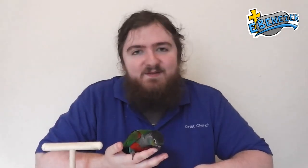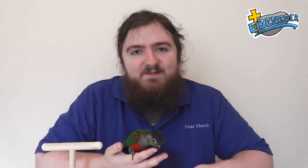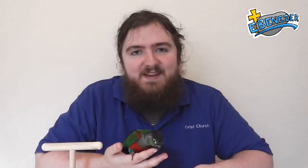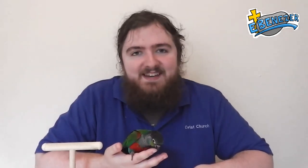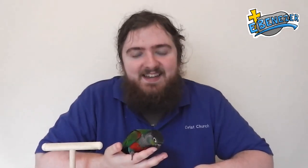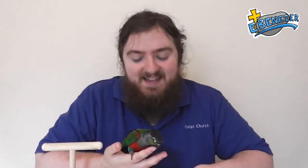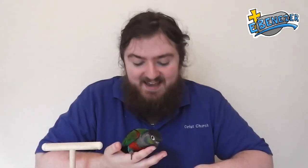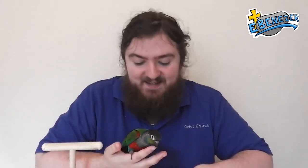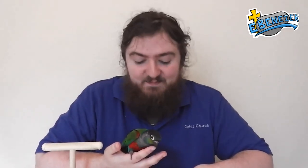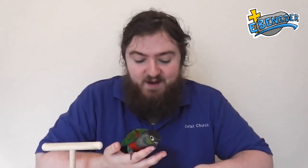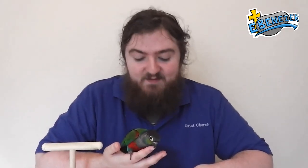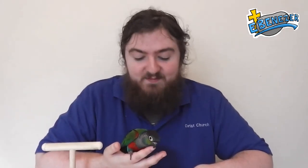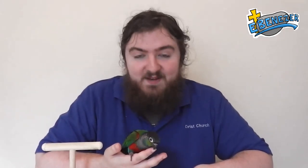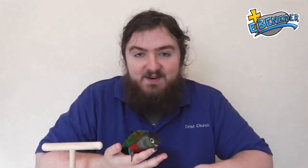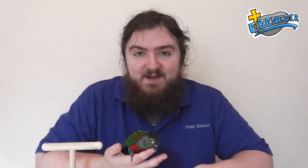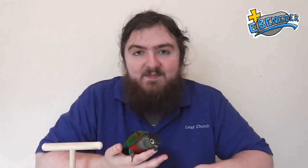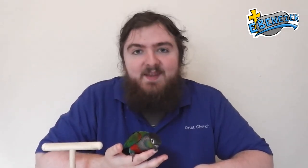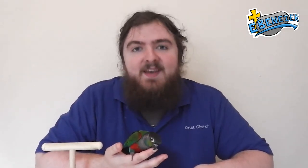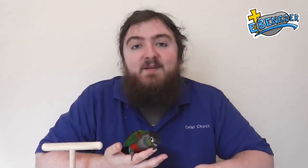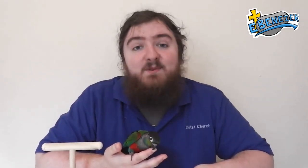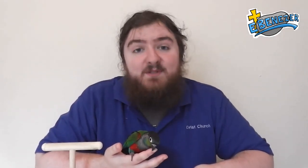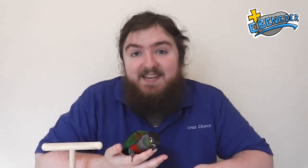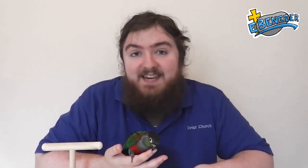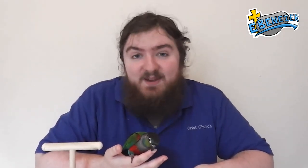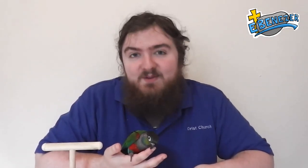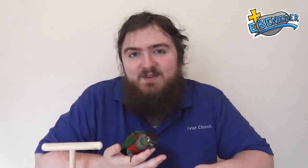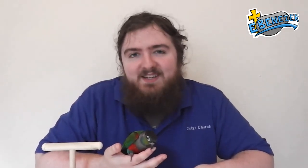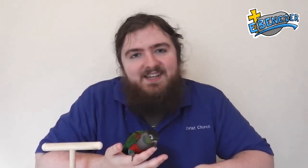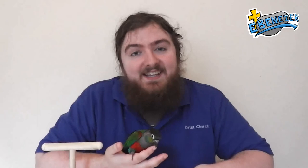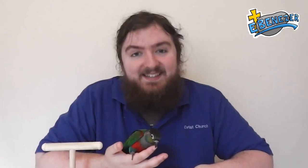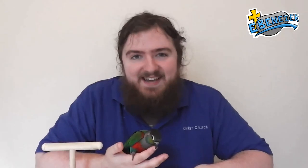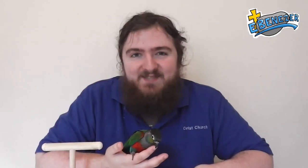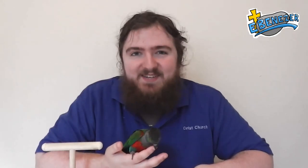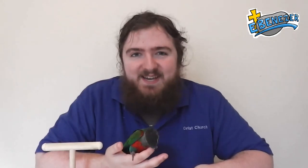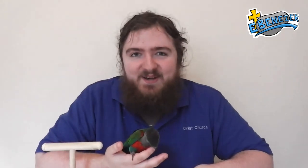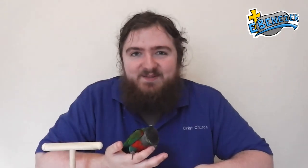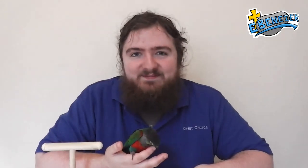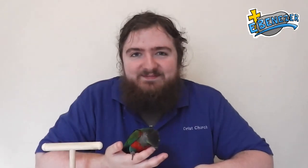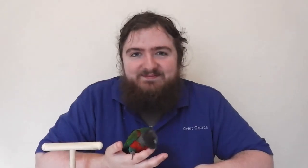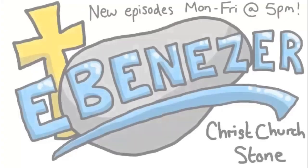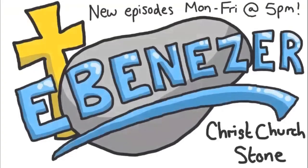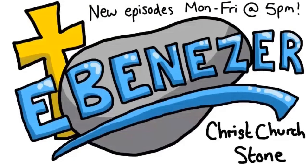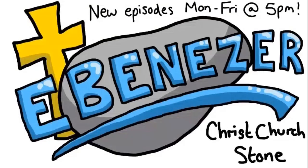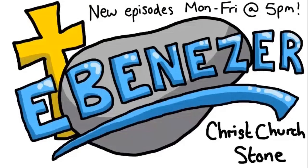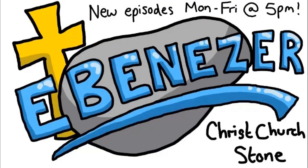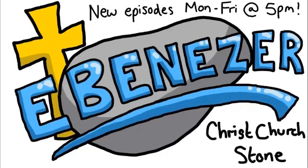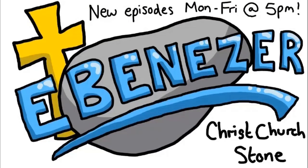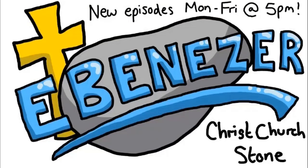that's bye from me. And it's bye from Zelda. And we'll see you in the next video.